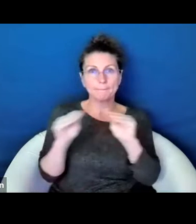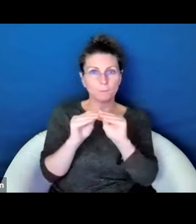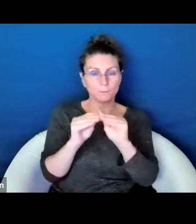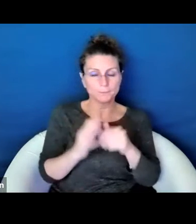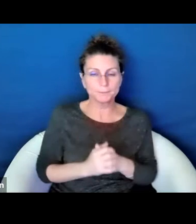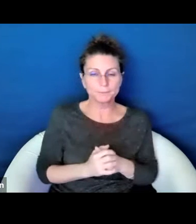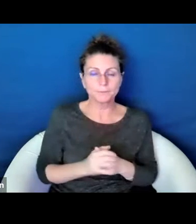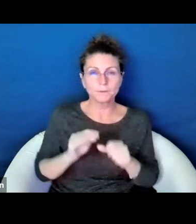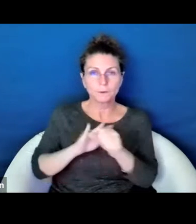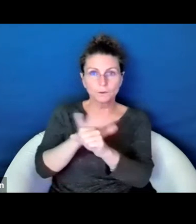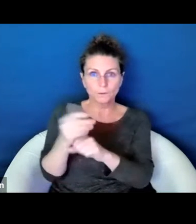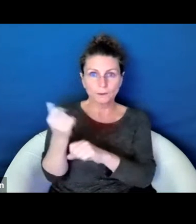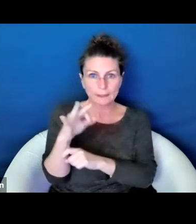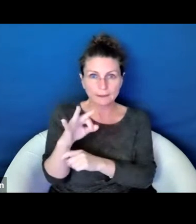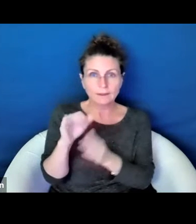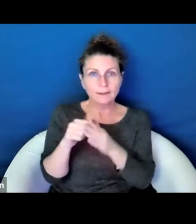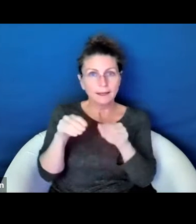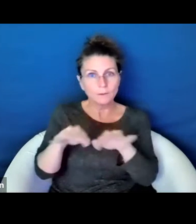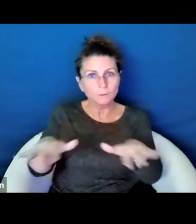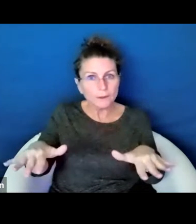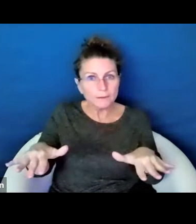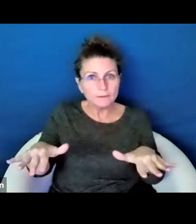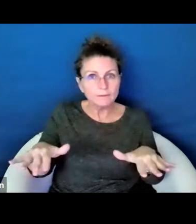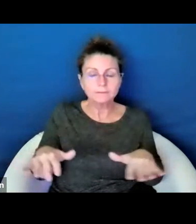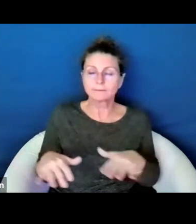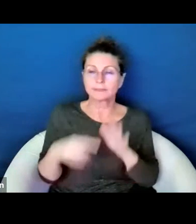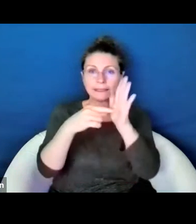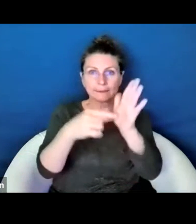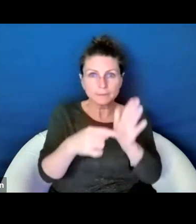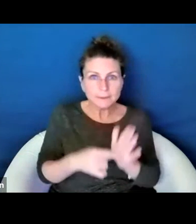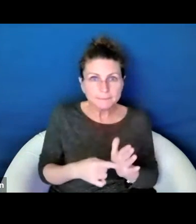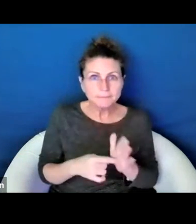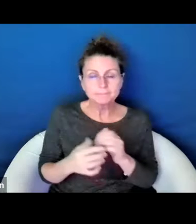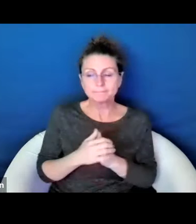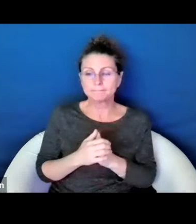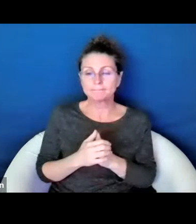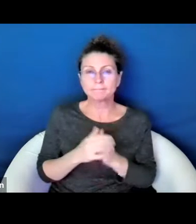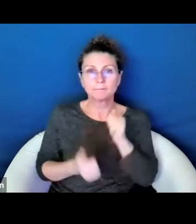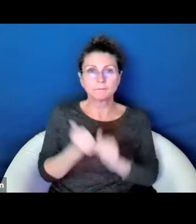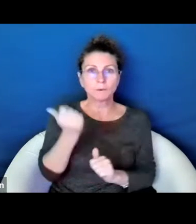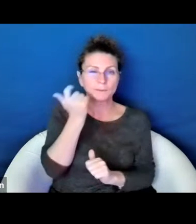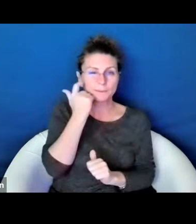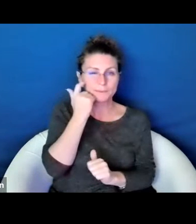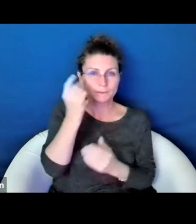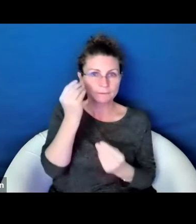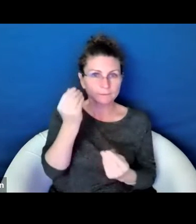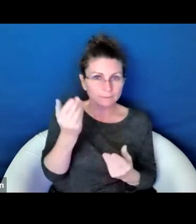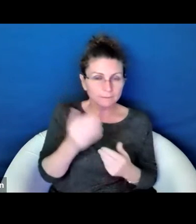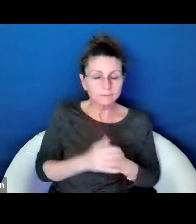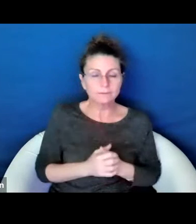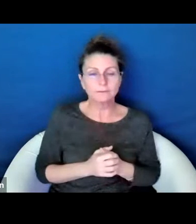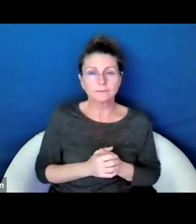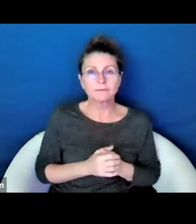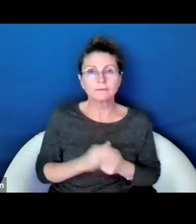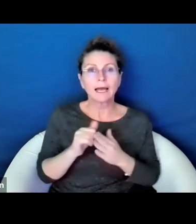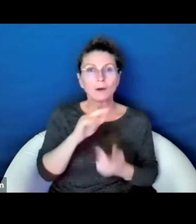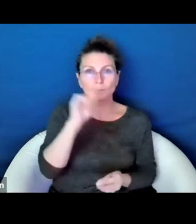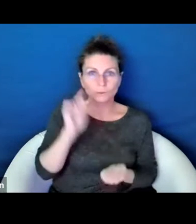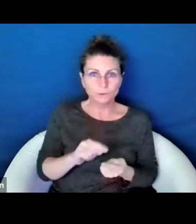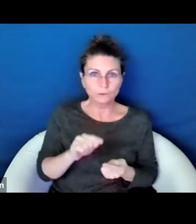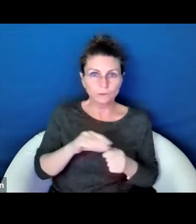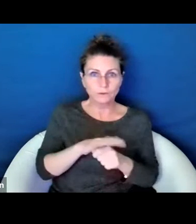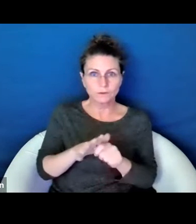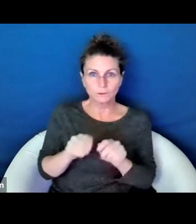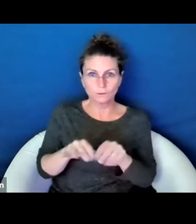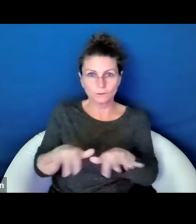COVID-19, how it spreads, symptoms, and up-to-date information. How to reduce the virus